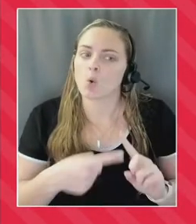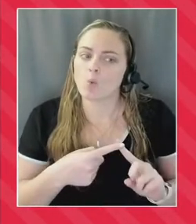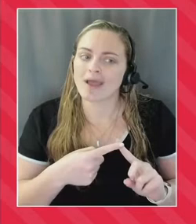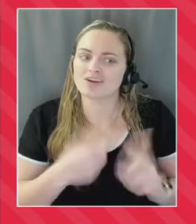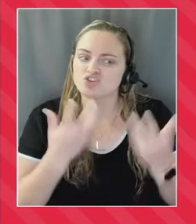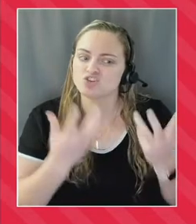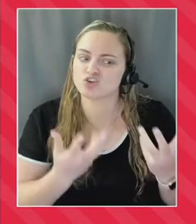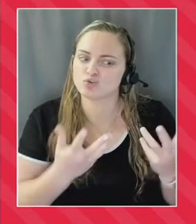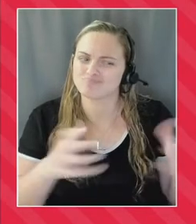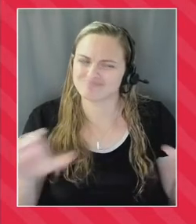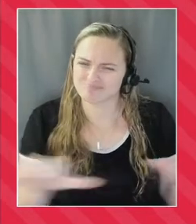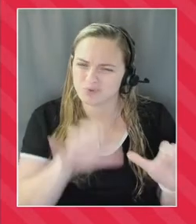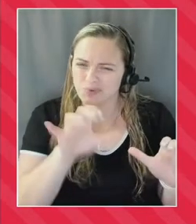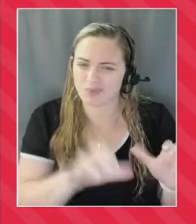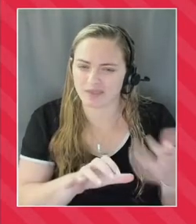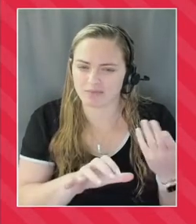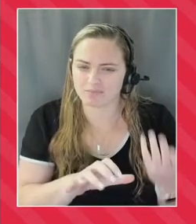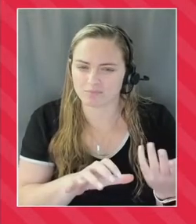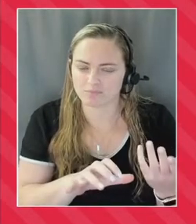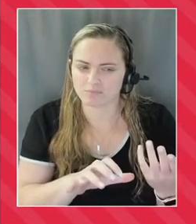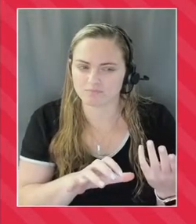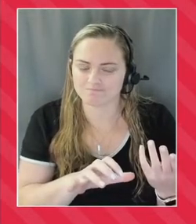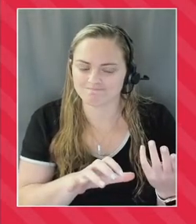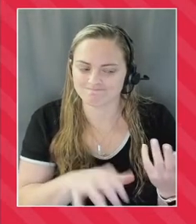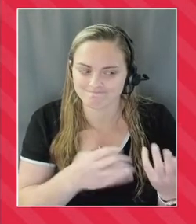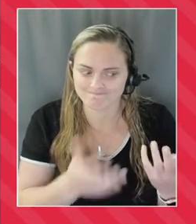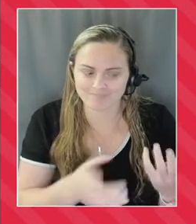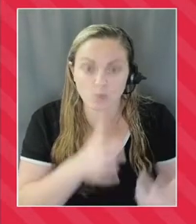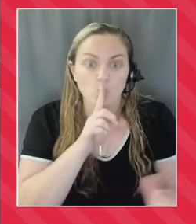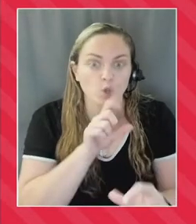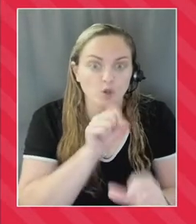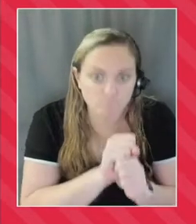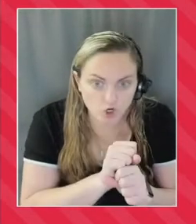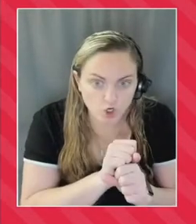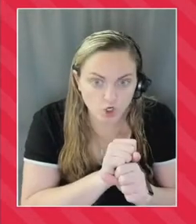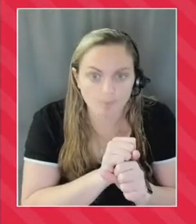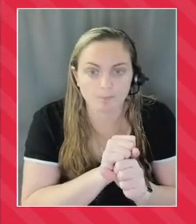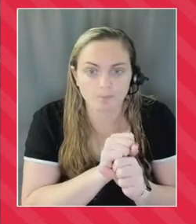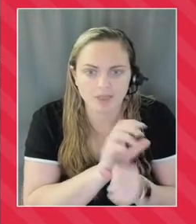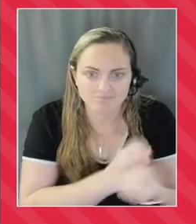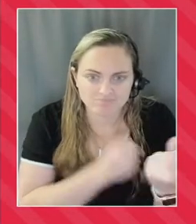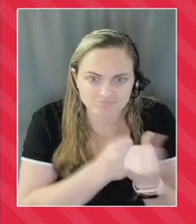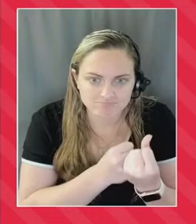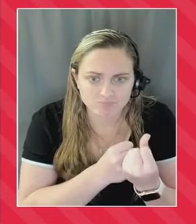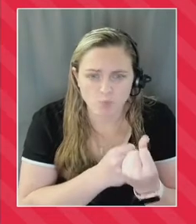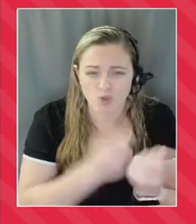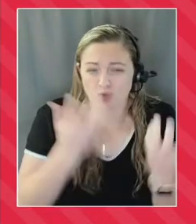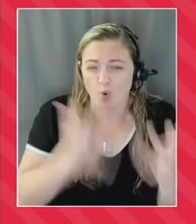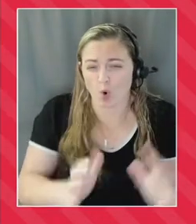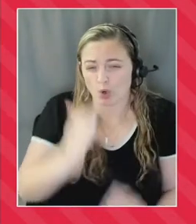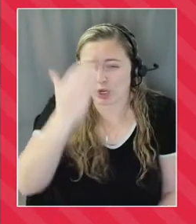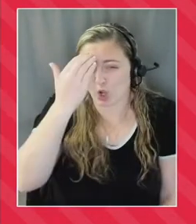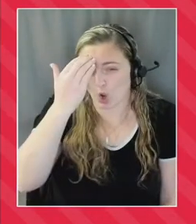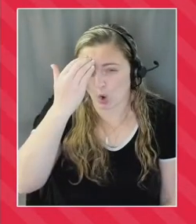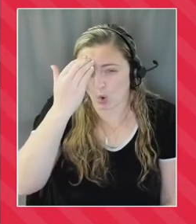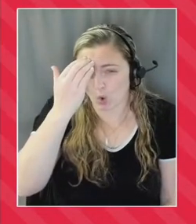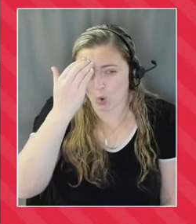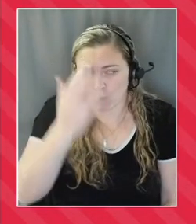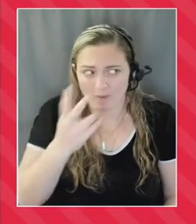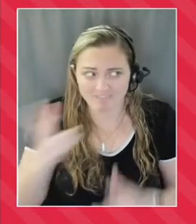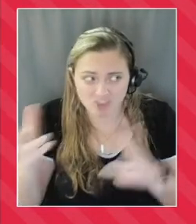an assessment that that confirms and affirms what you already know, what you're hearing,